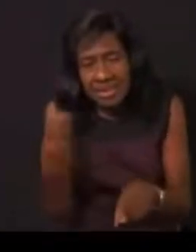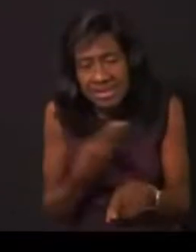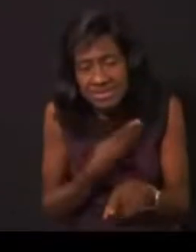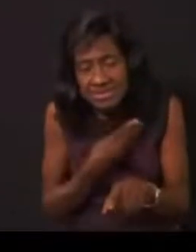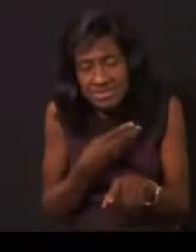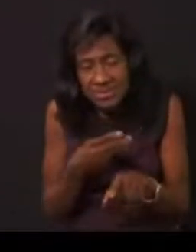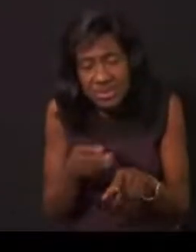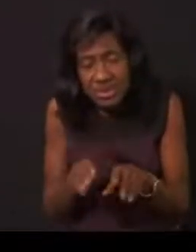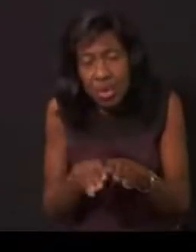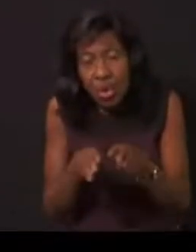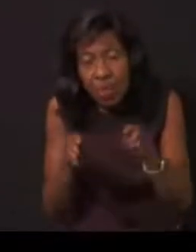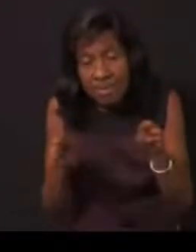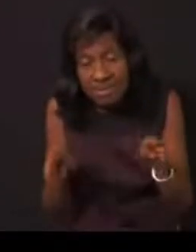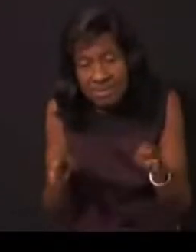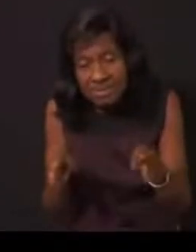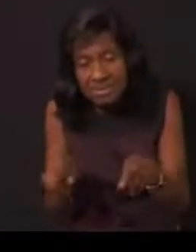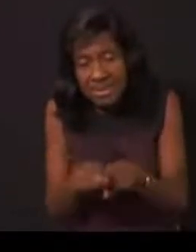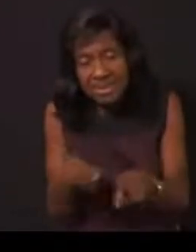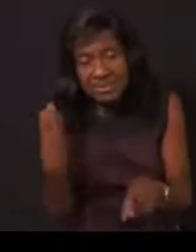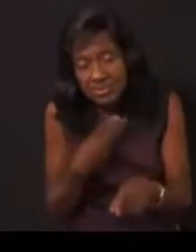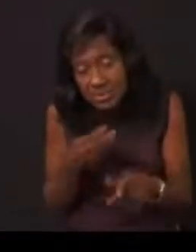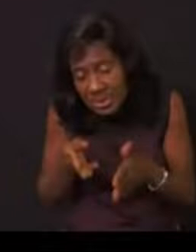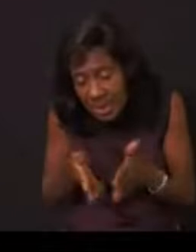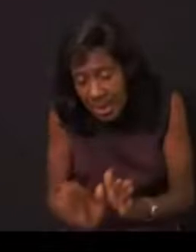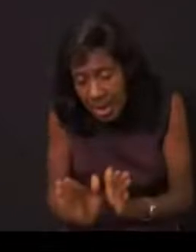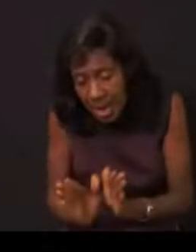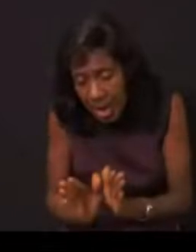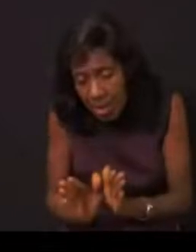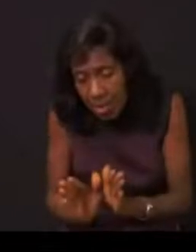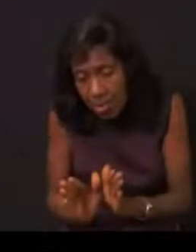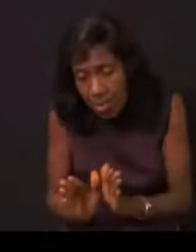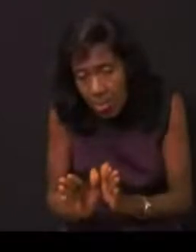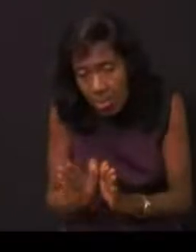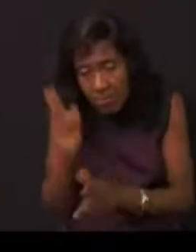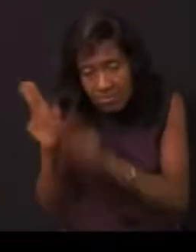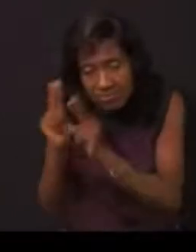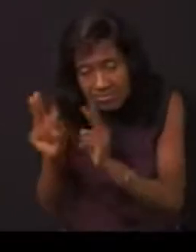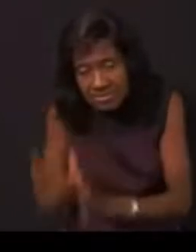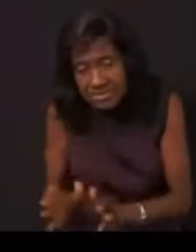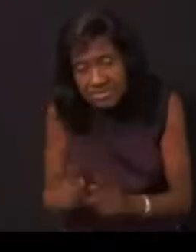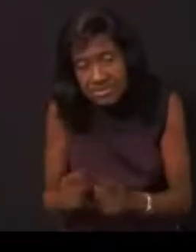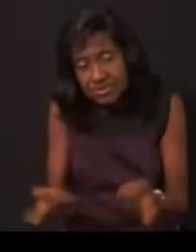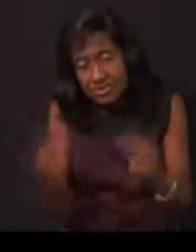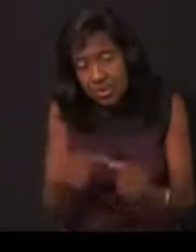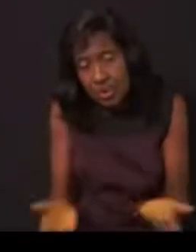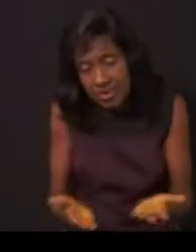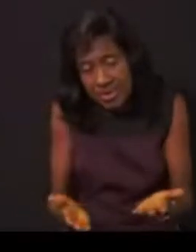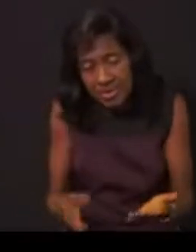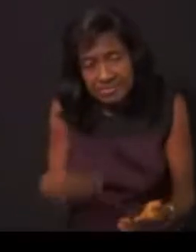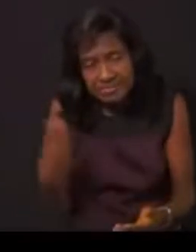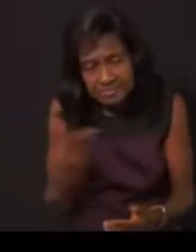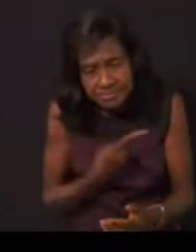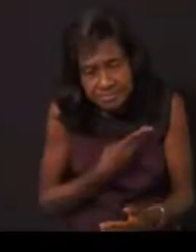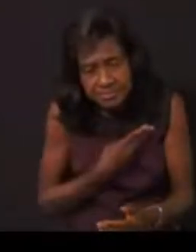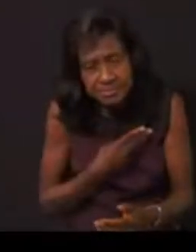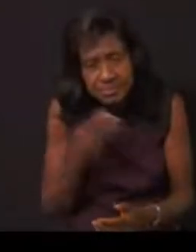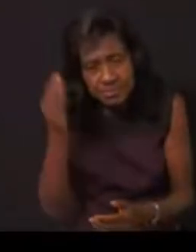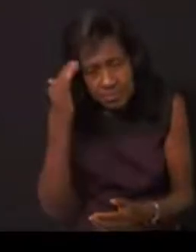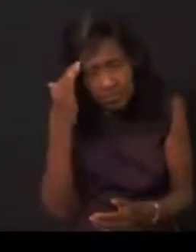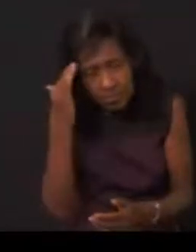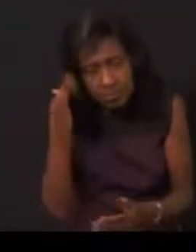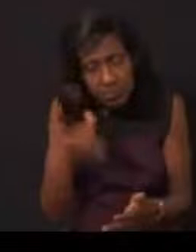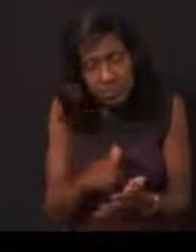we have to be prepared for the reality. But we are a responsible and caring government being guided by public health